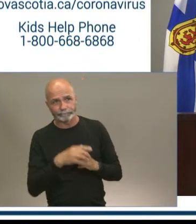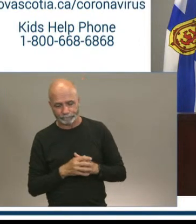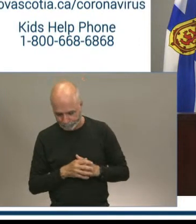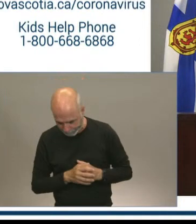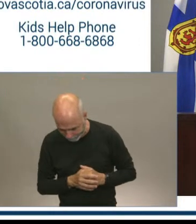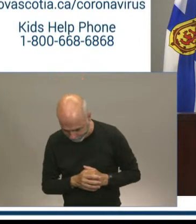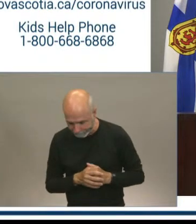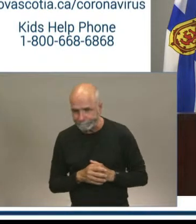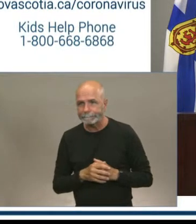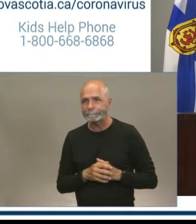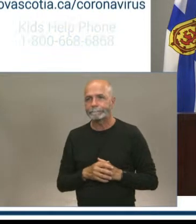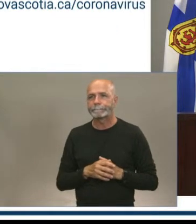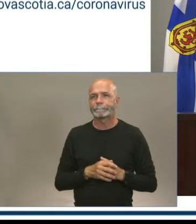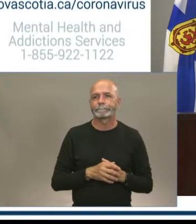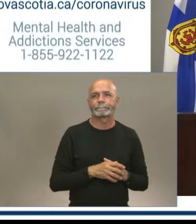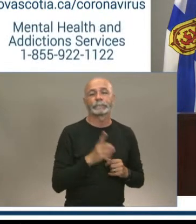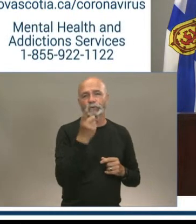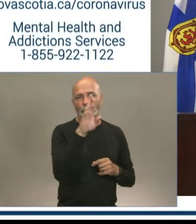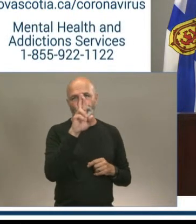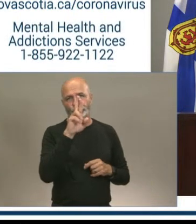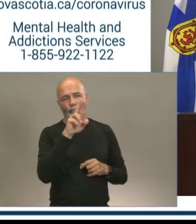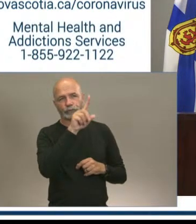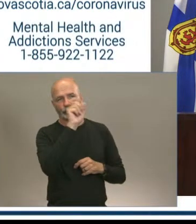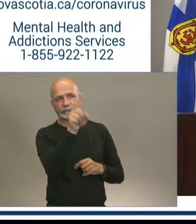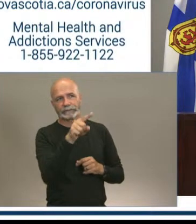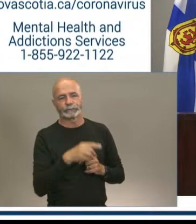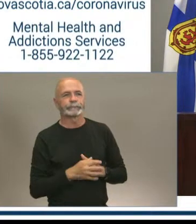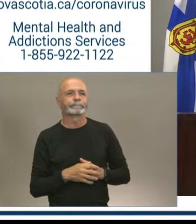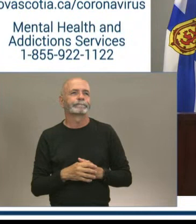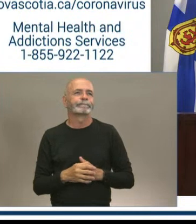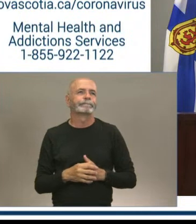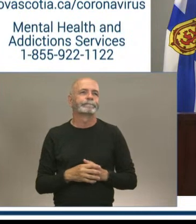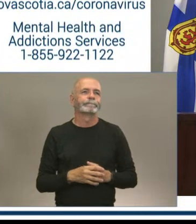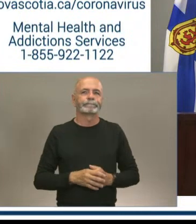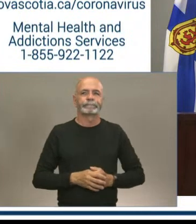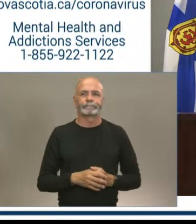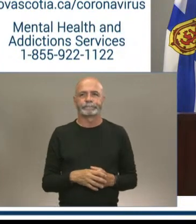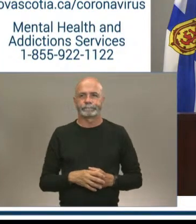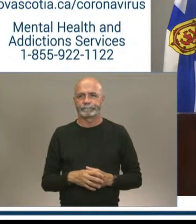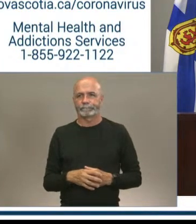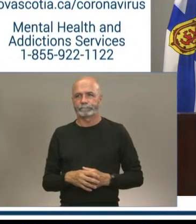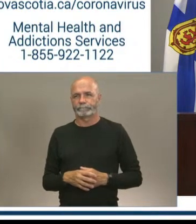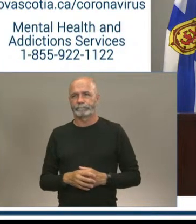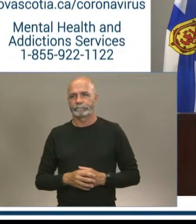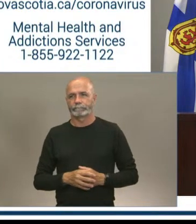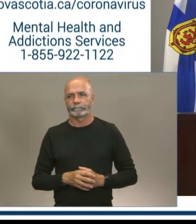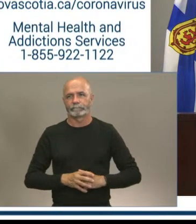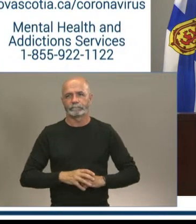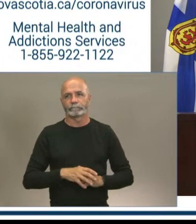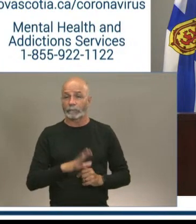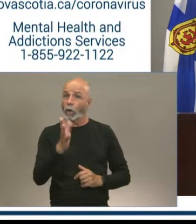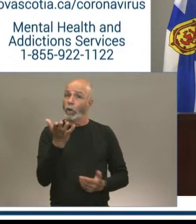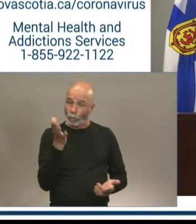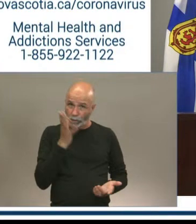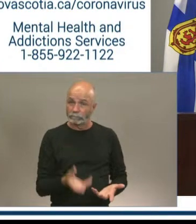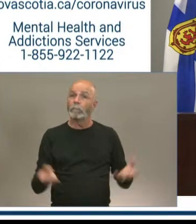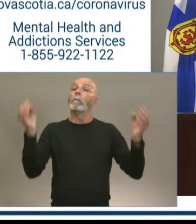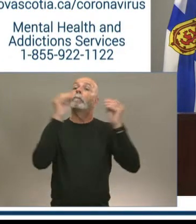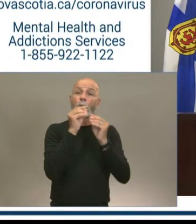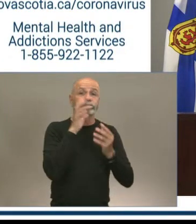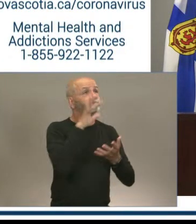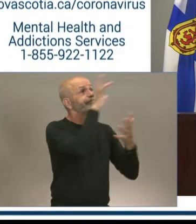Strang, I heard all the numbers today about vaccine, but are we still on track to get to those lofty goals that you've set,